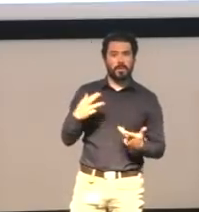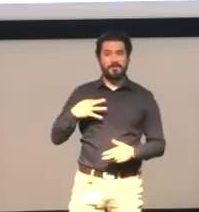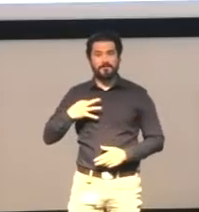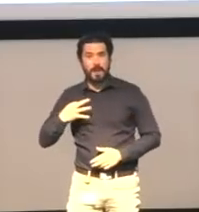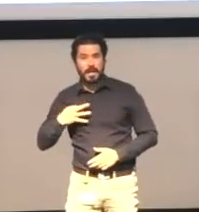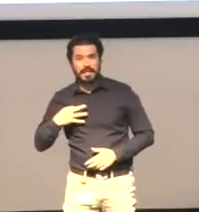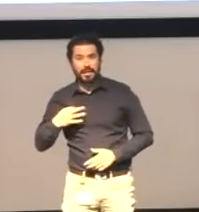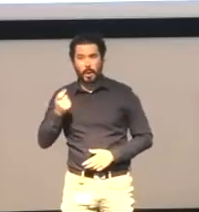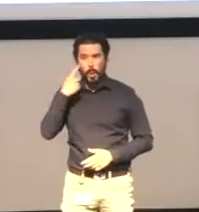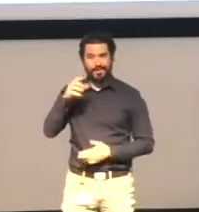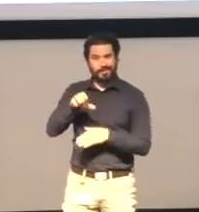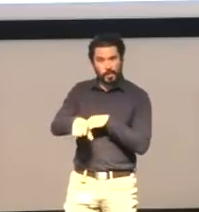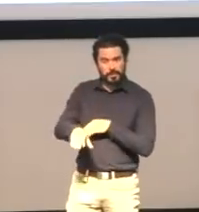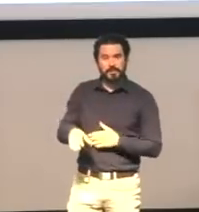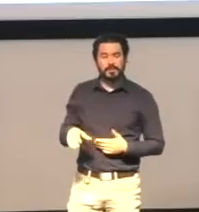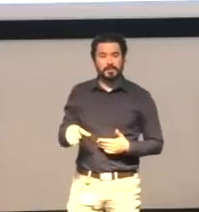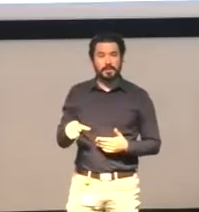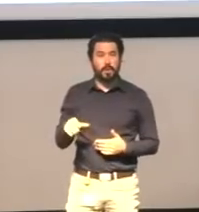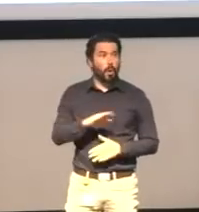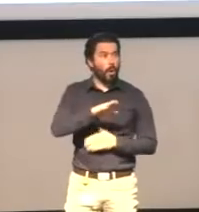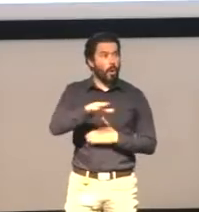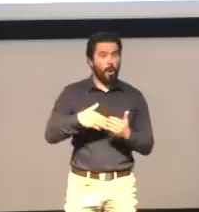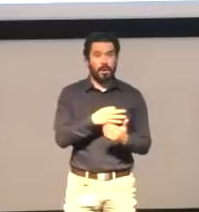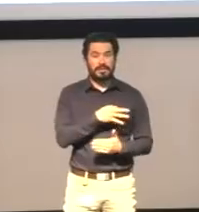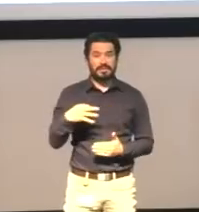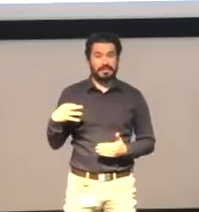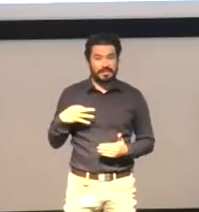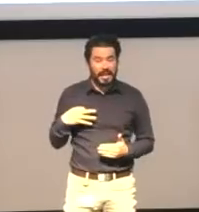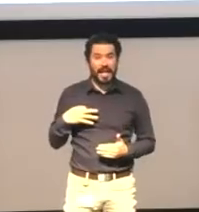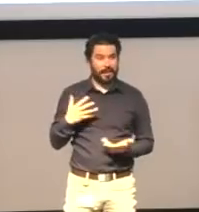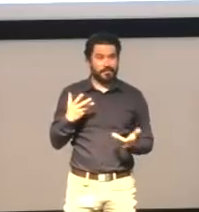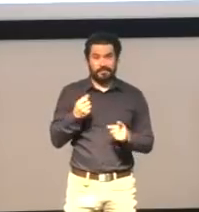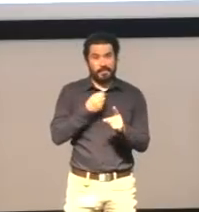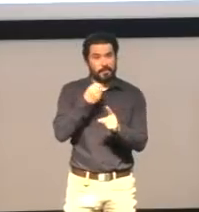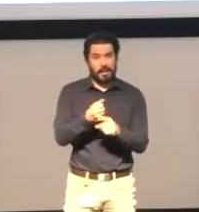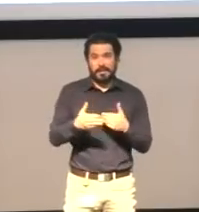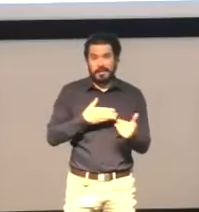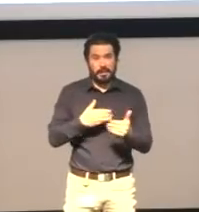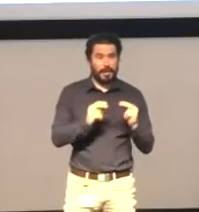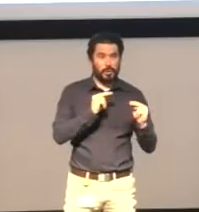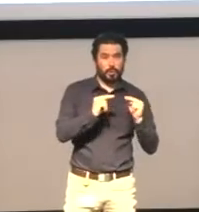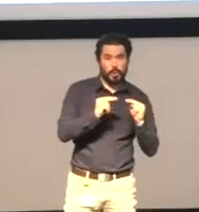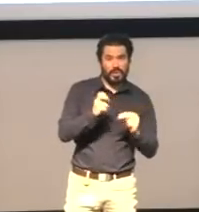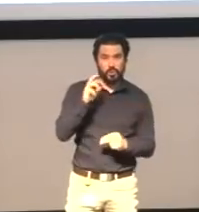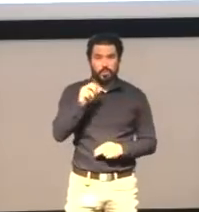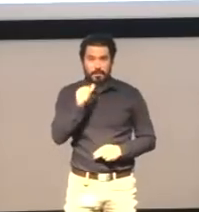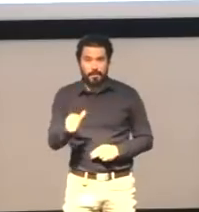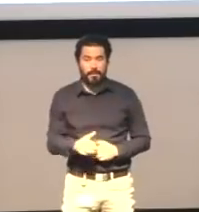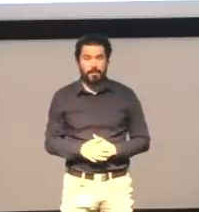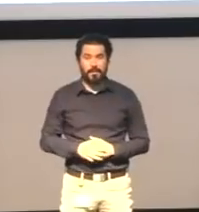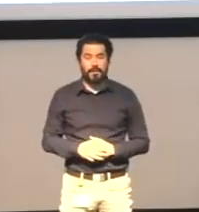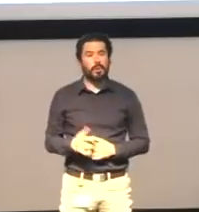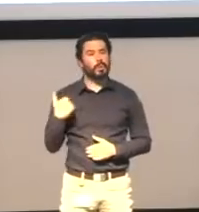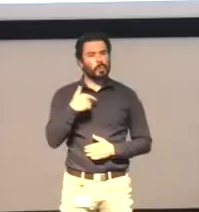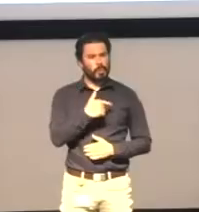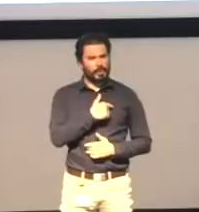is a reduction in force, that affects all staff, whether they're bargained for or non-bargained for. We have reached out